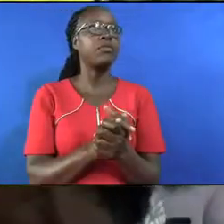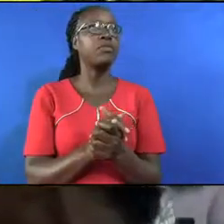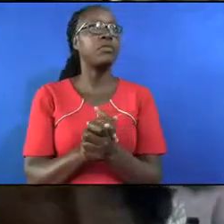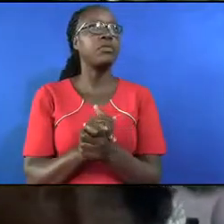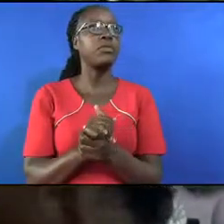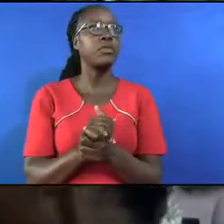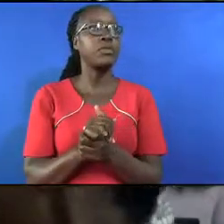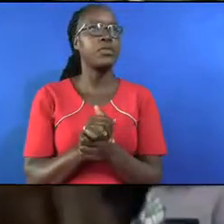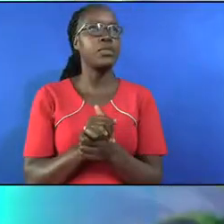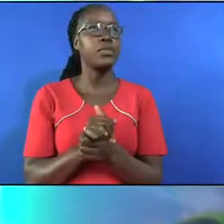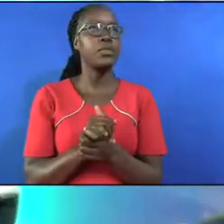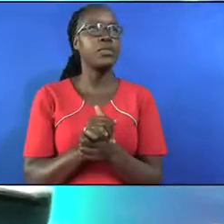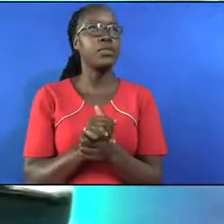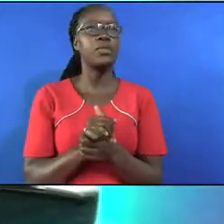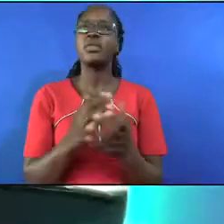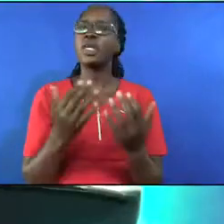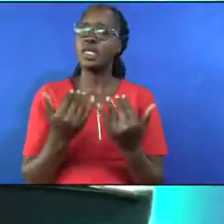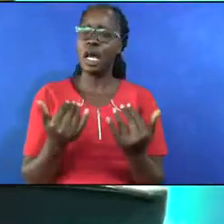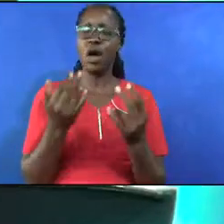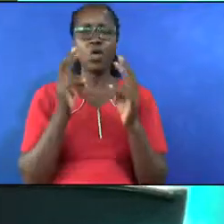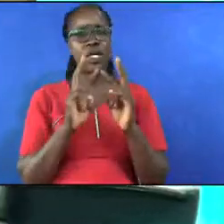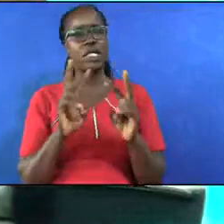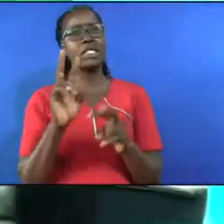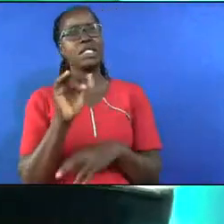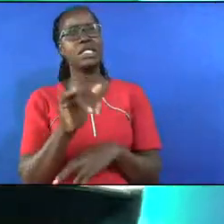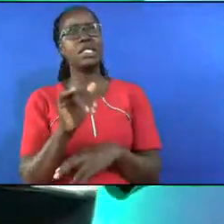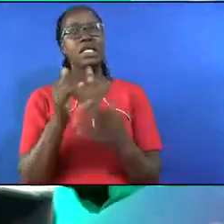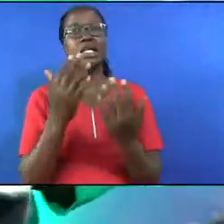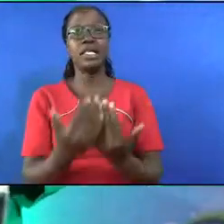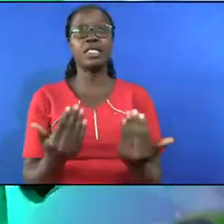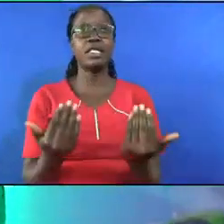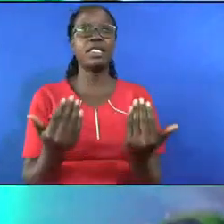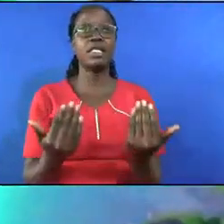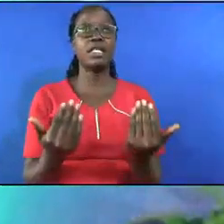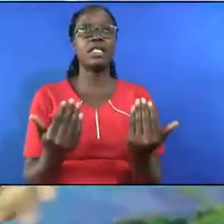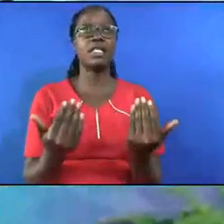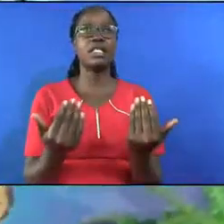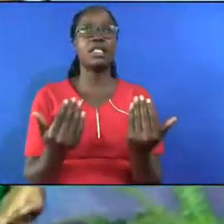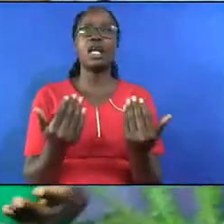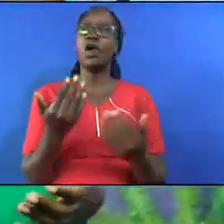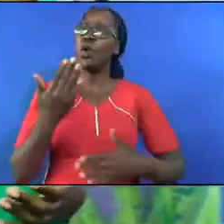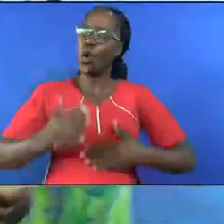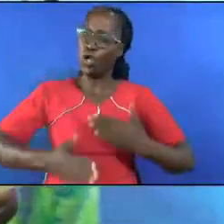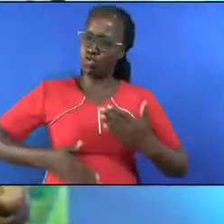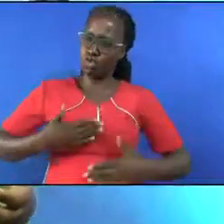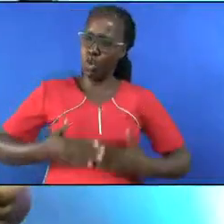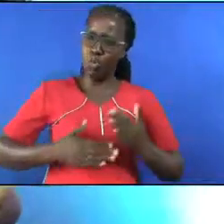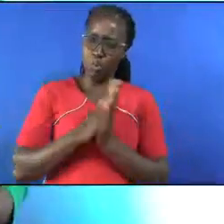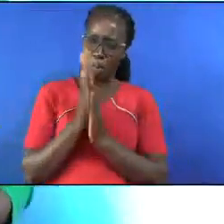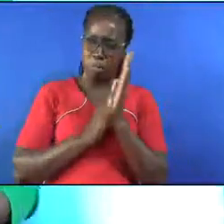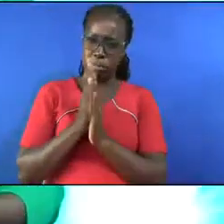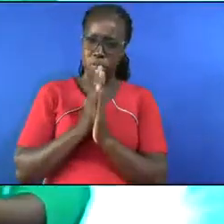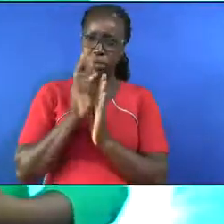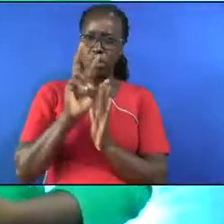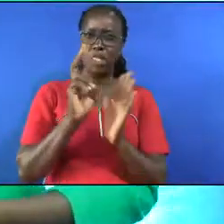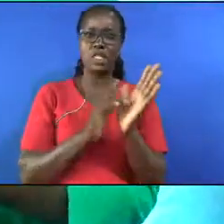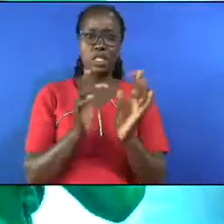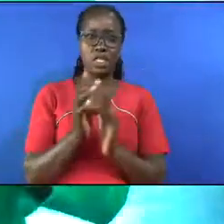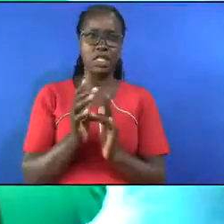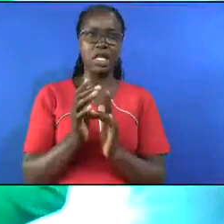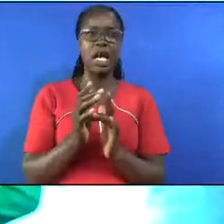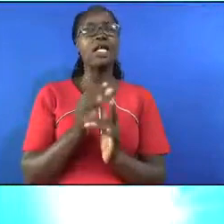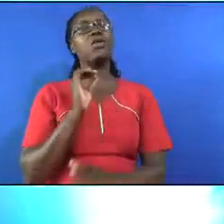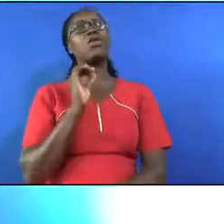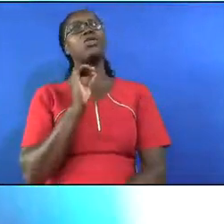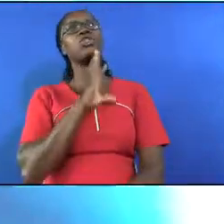Thank you so much for that. Now we can see that the children were so excited to see Jesus, and they